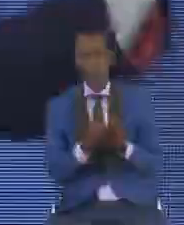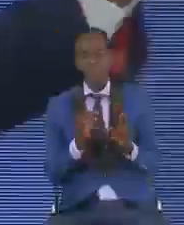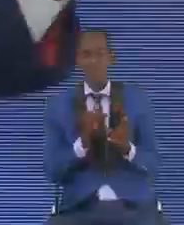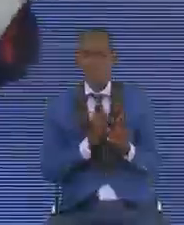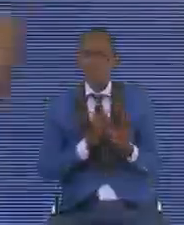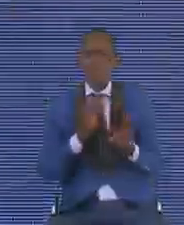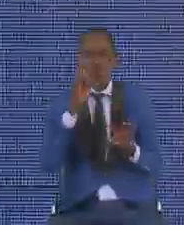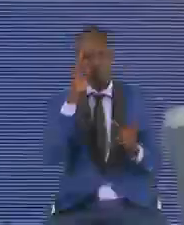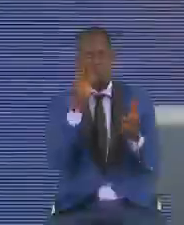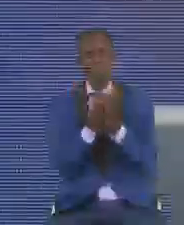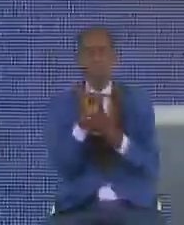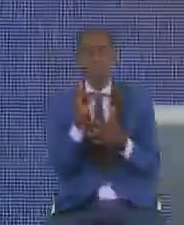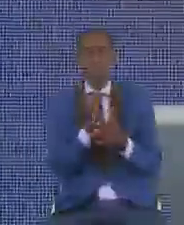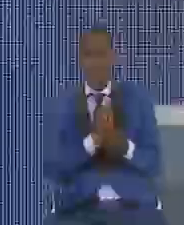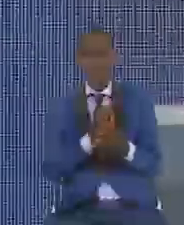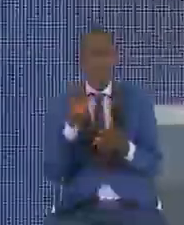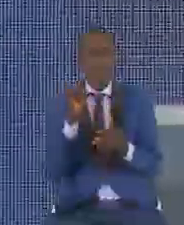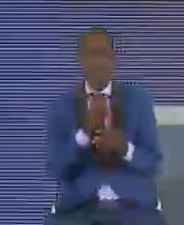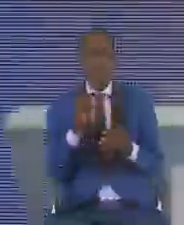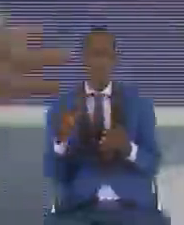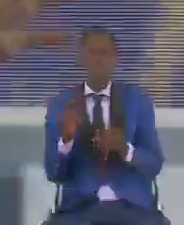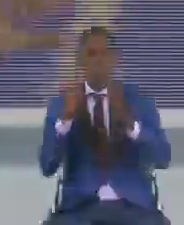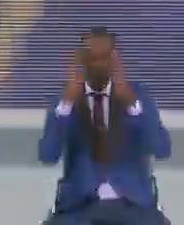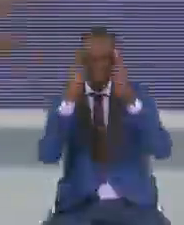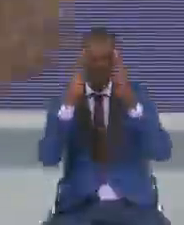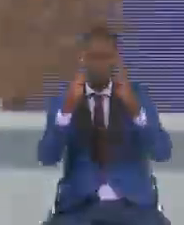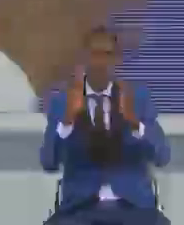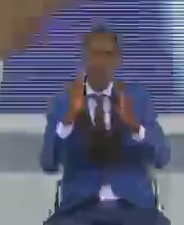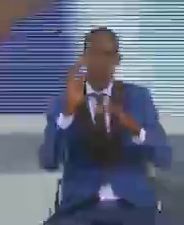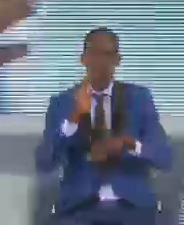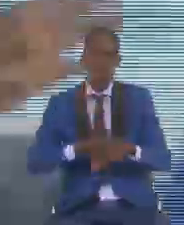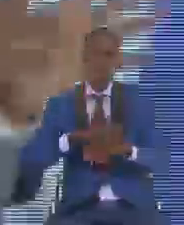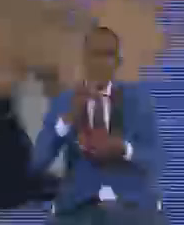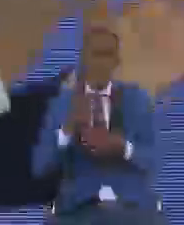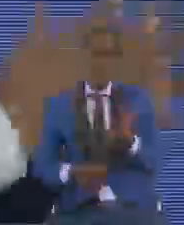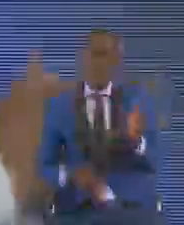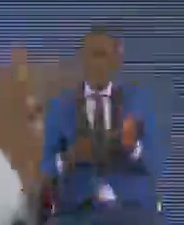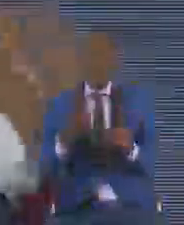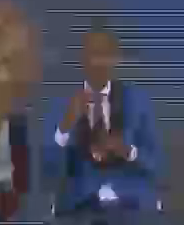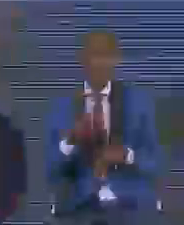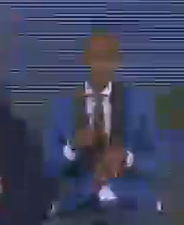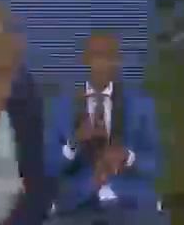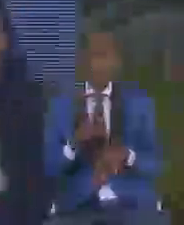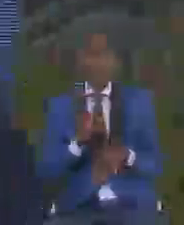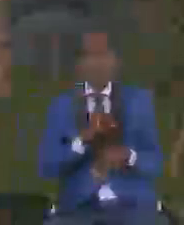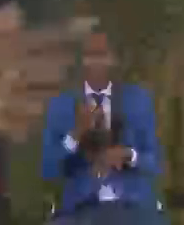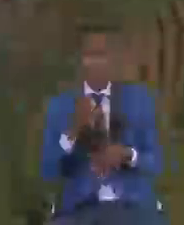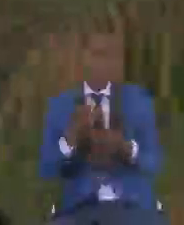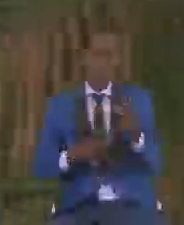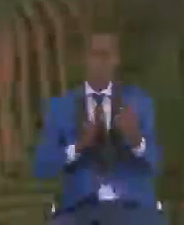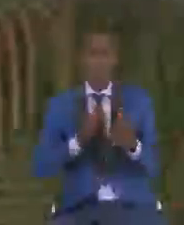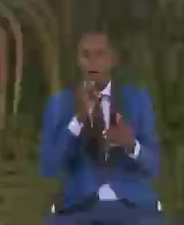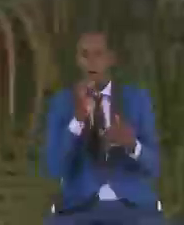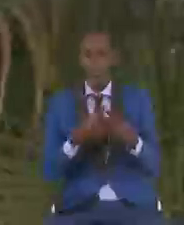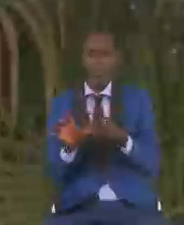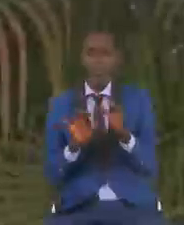and then I refocus. I refocus on what I'm called to do. I know this